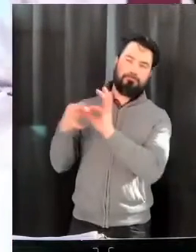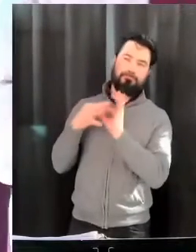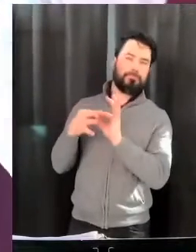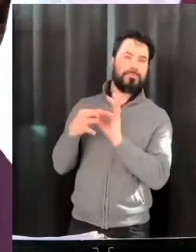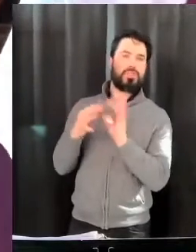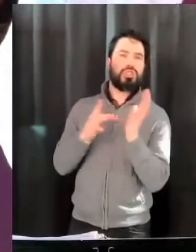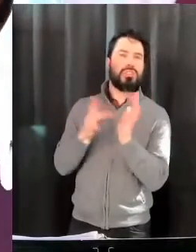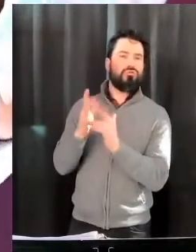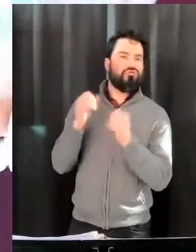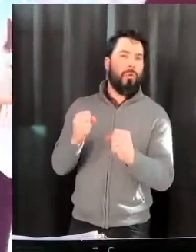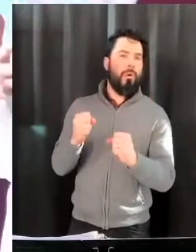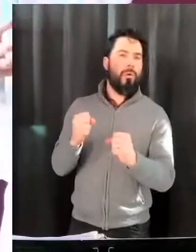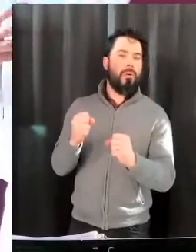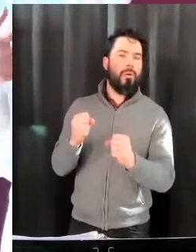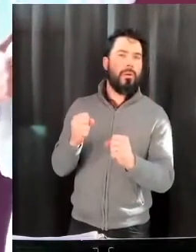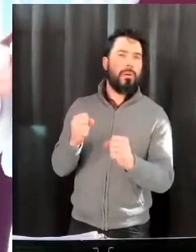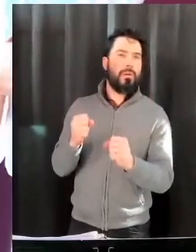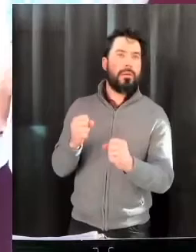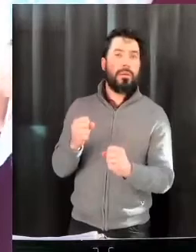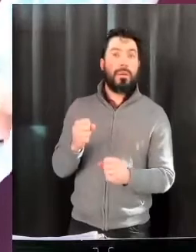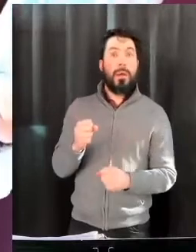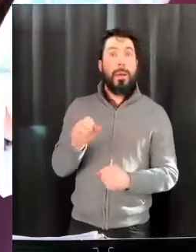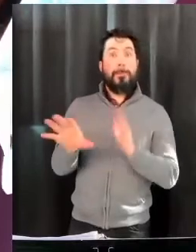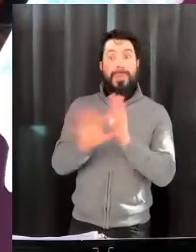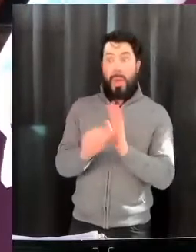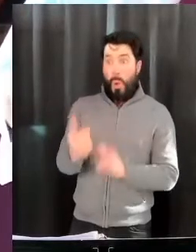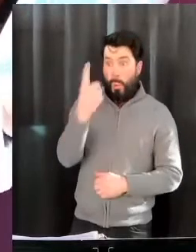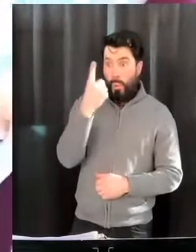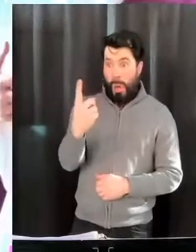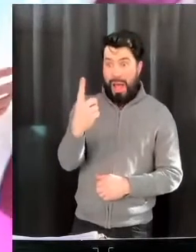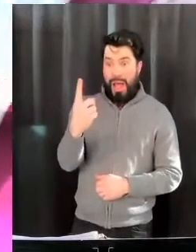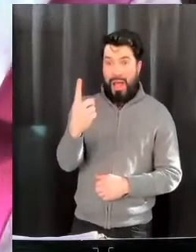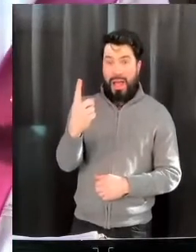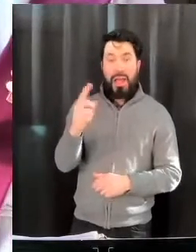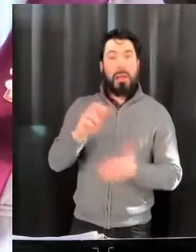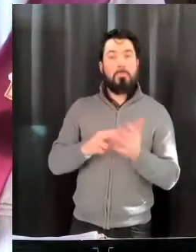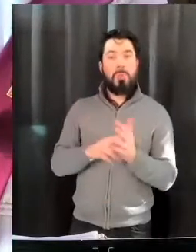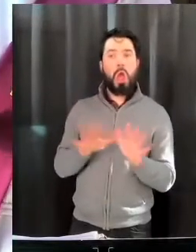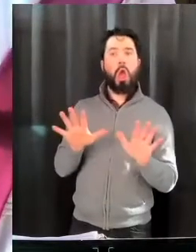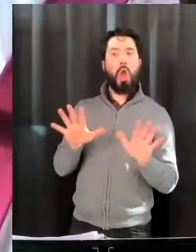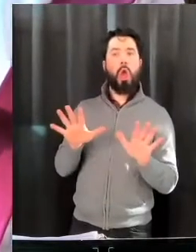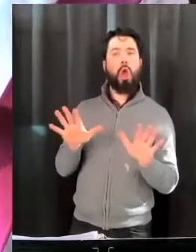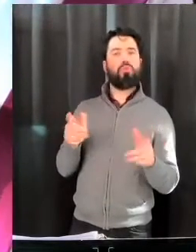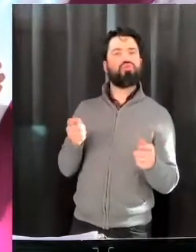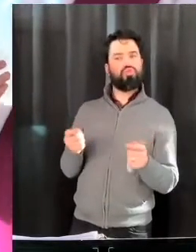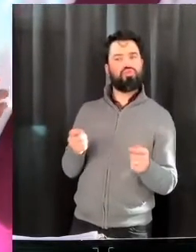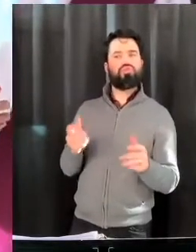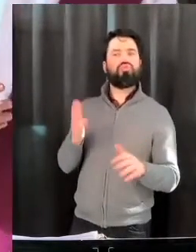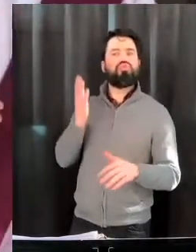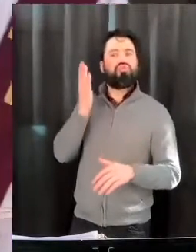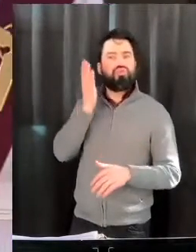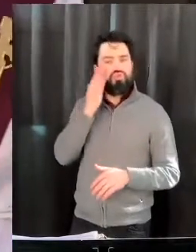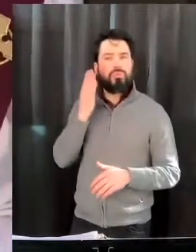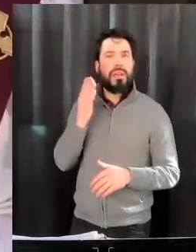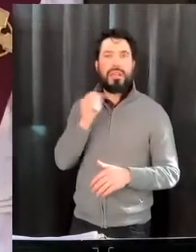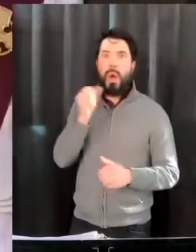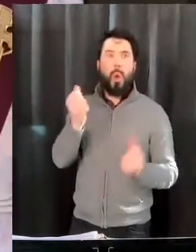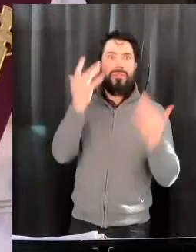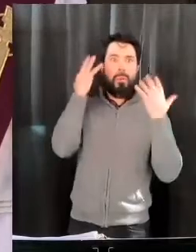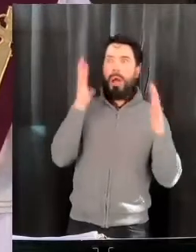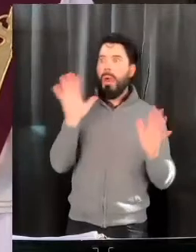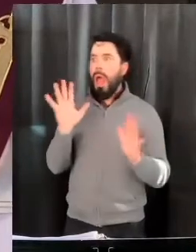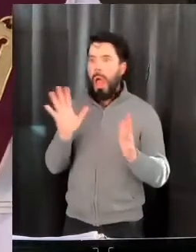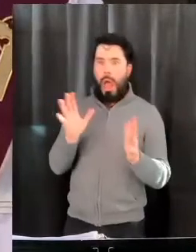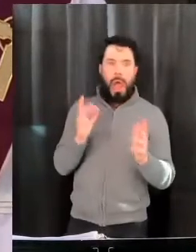you're going to be a lot less overwhelmed. You're going to be a lot less distracted. And your purpose is going